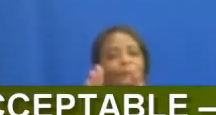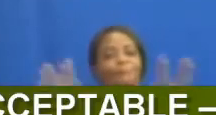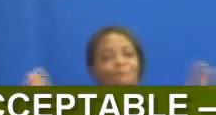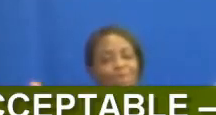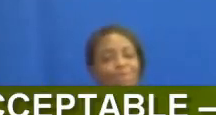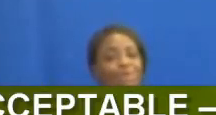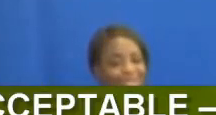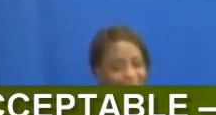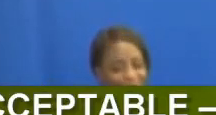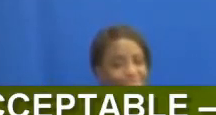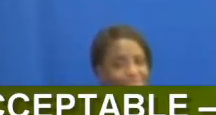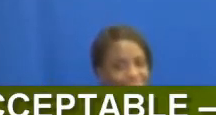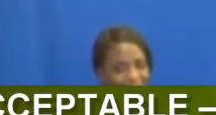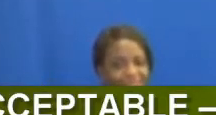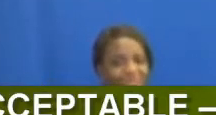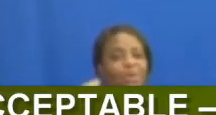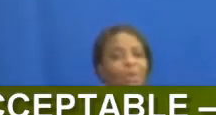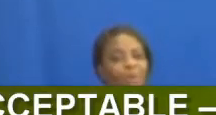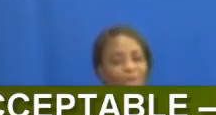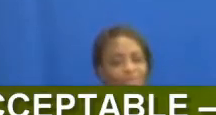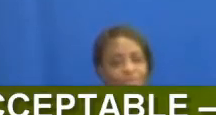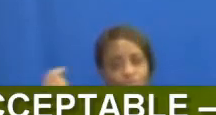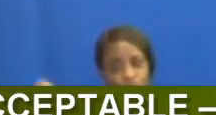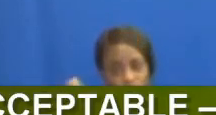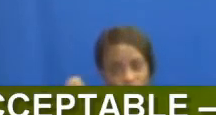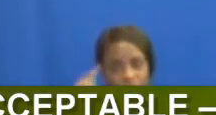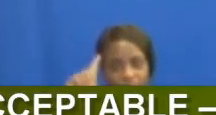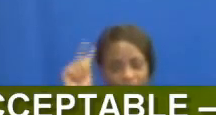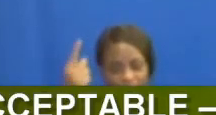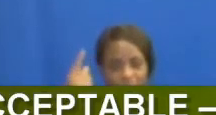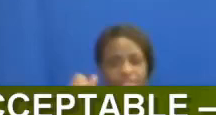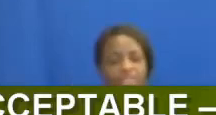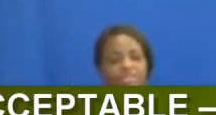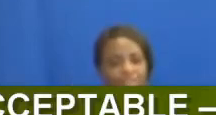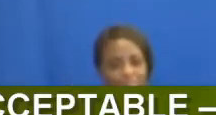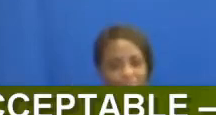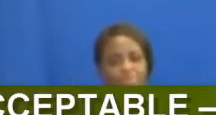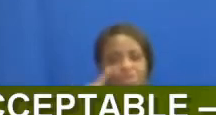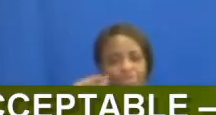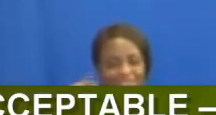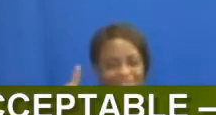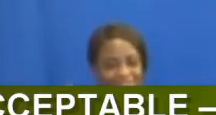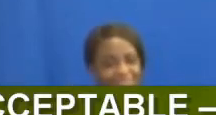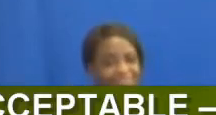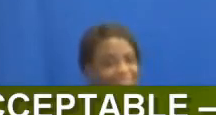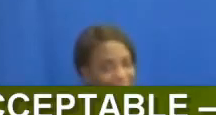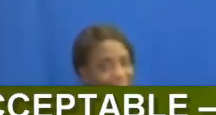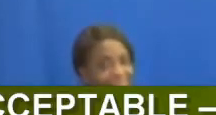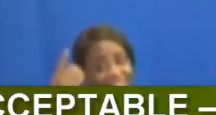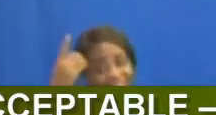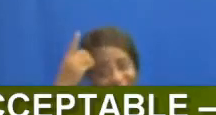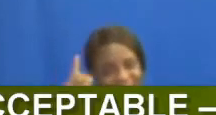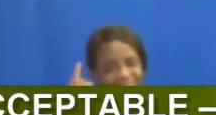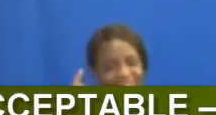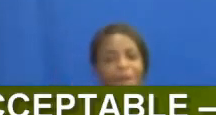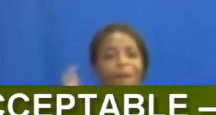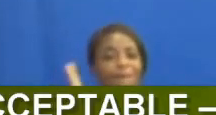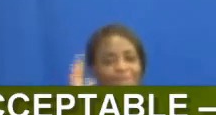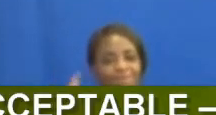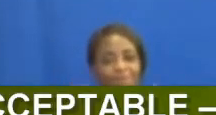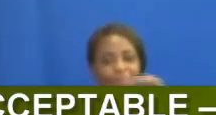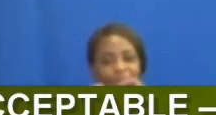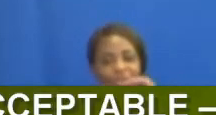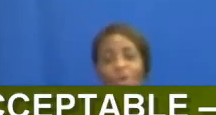said, will be a one shed loose mask. So Bawa, or when see, or Cassan, the sun can take a fin and no more banner, meaning I can't be so will be to be the sign you'll